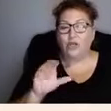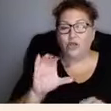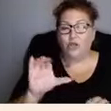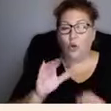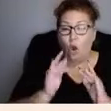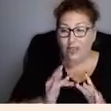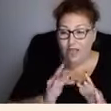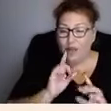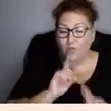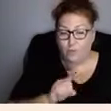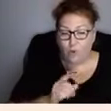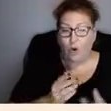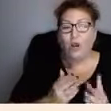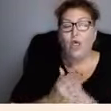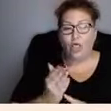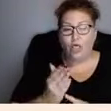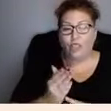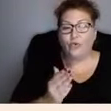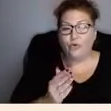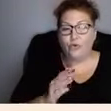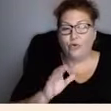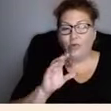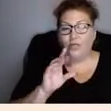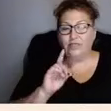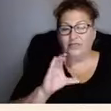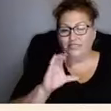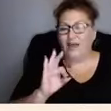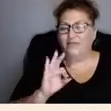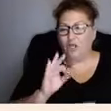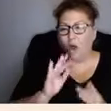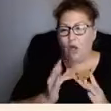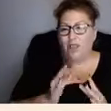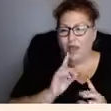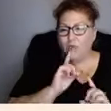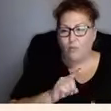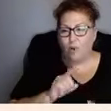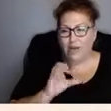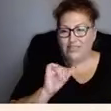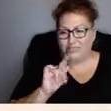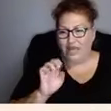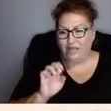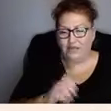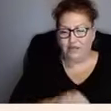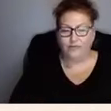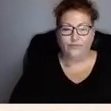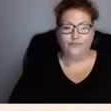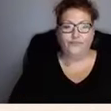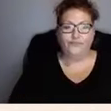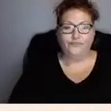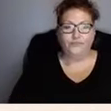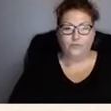through DCF's online reporting site.